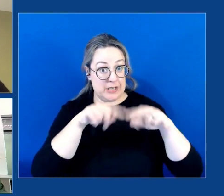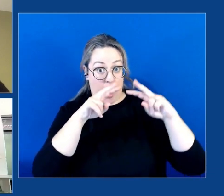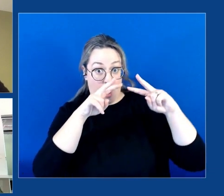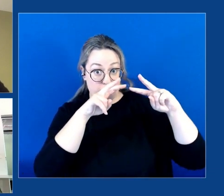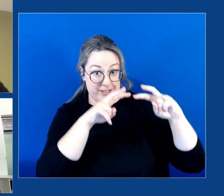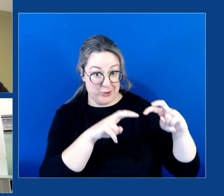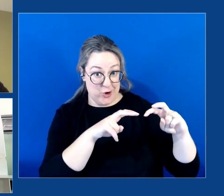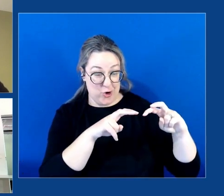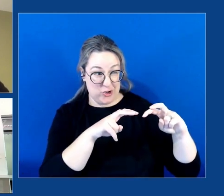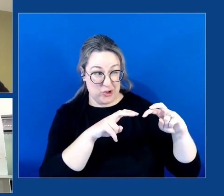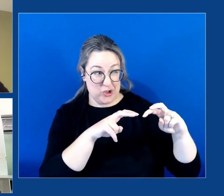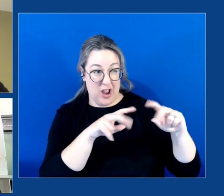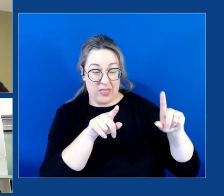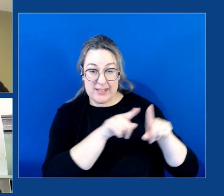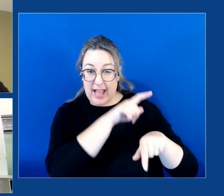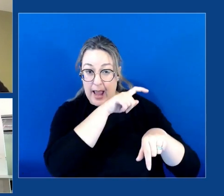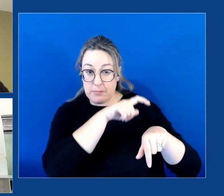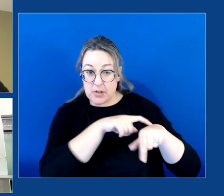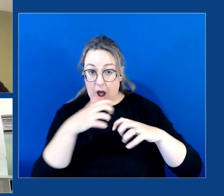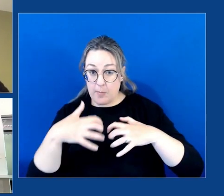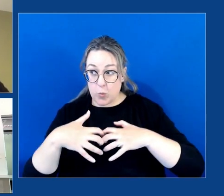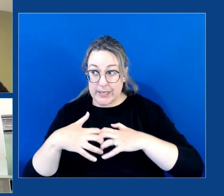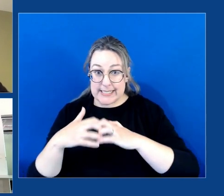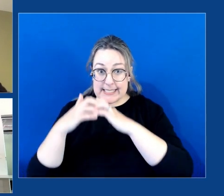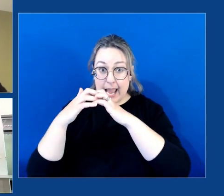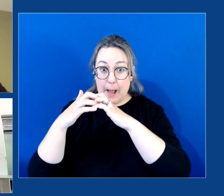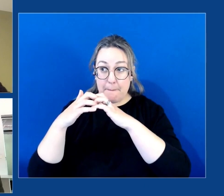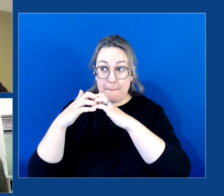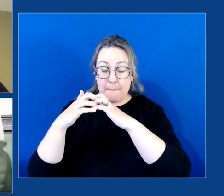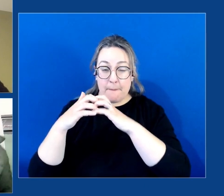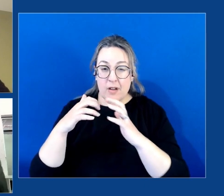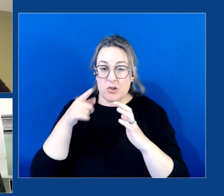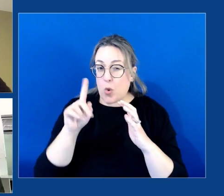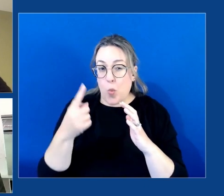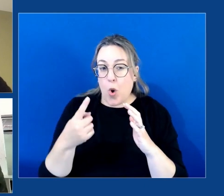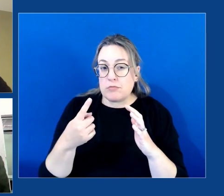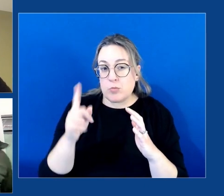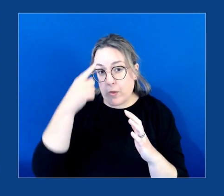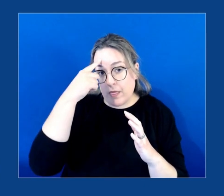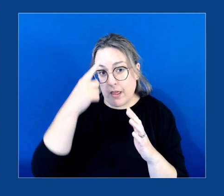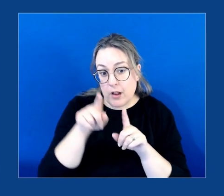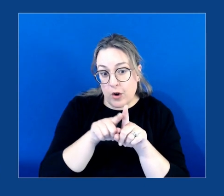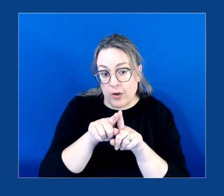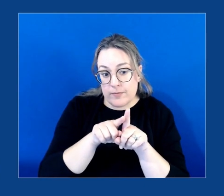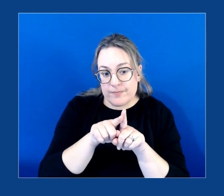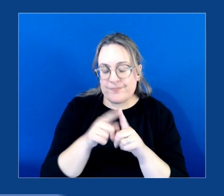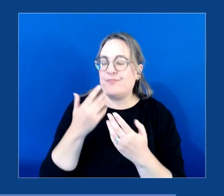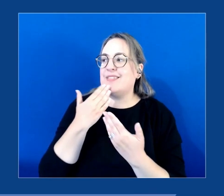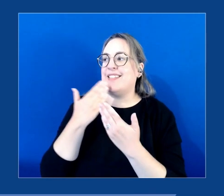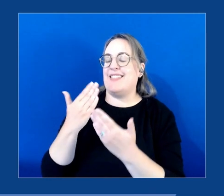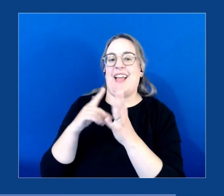going, if I remember correctly. So over to you. Thanks. Thanks so much, Aaron, and to